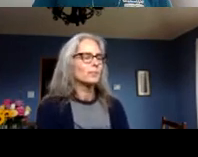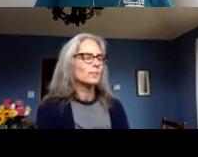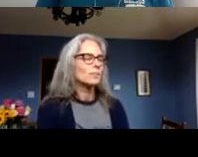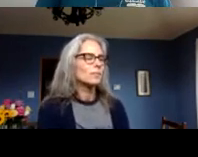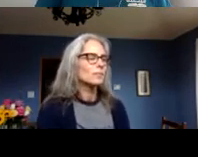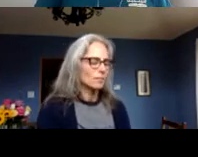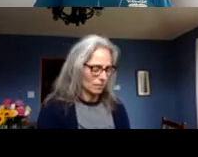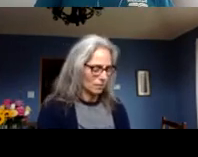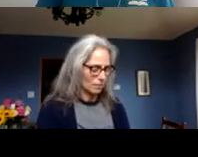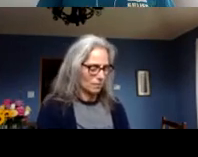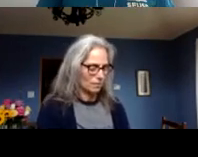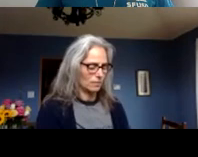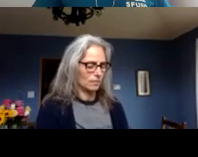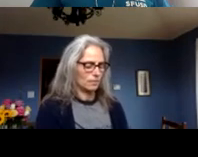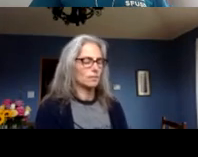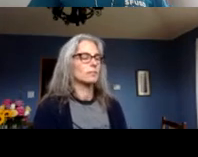Okay.